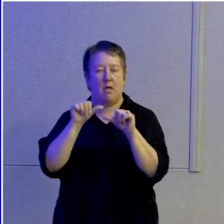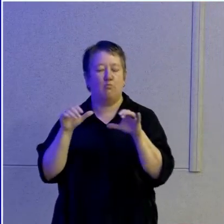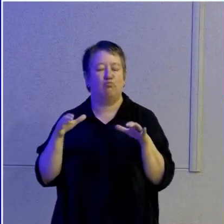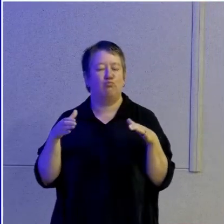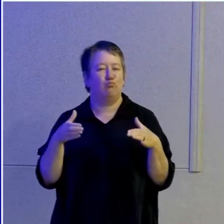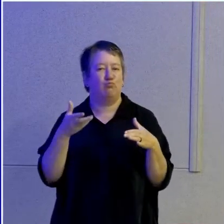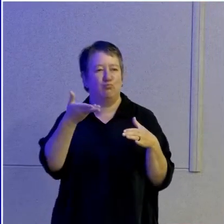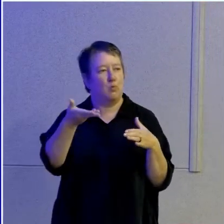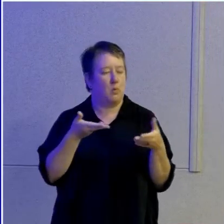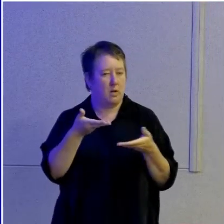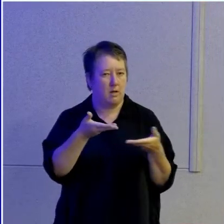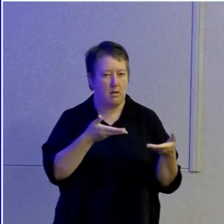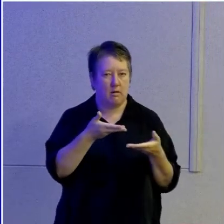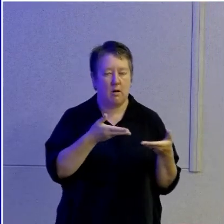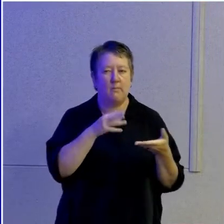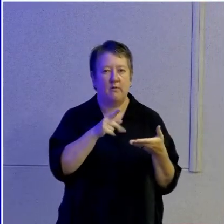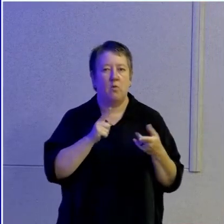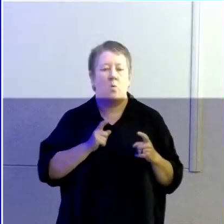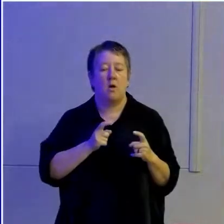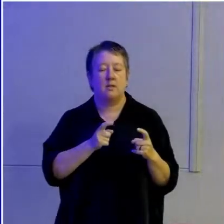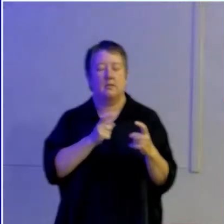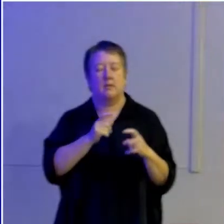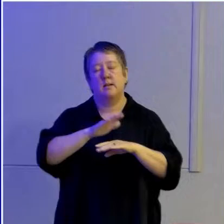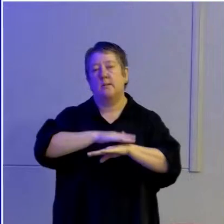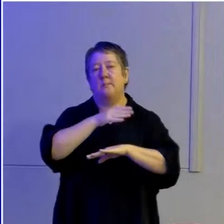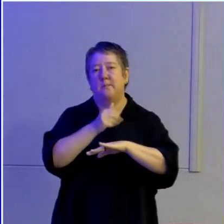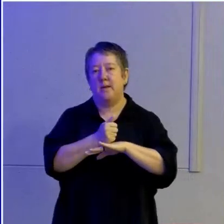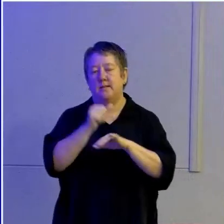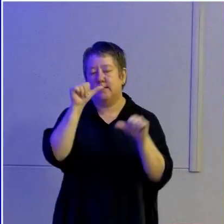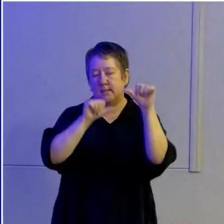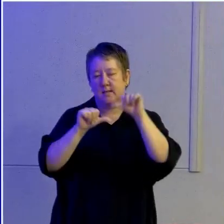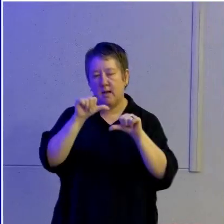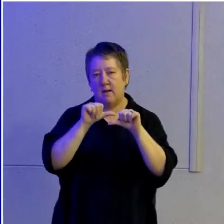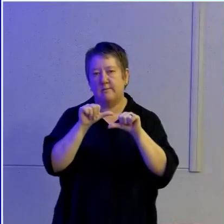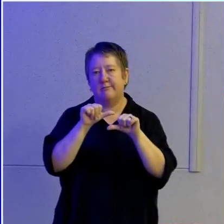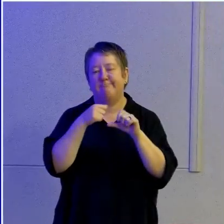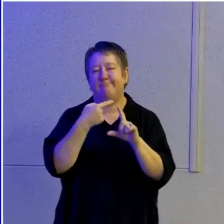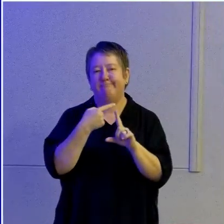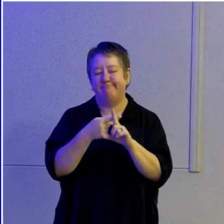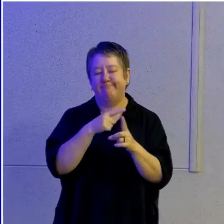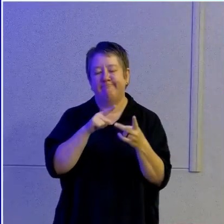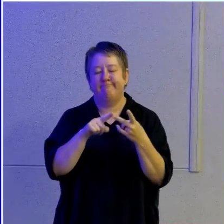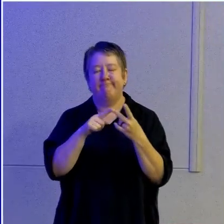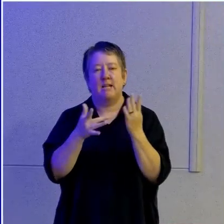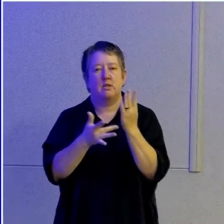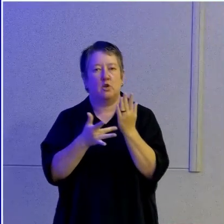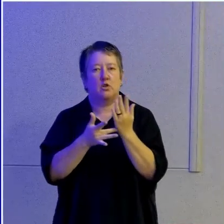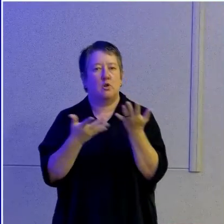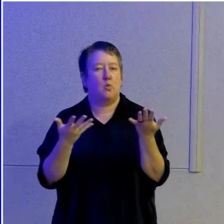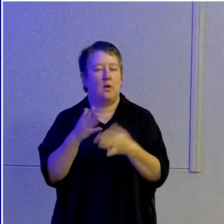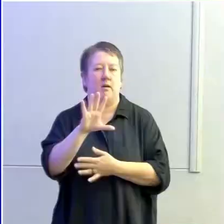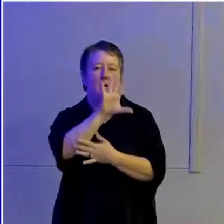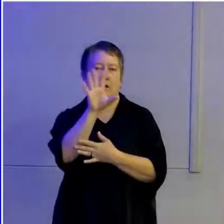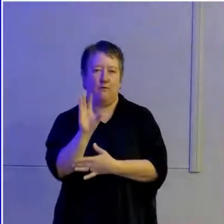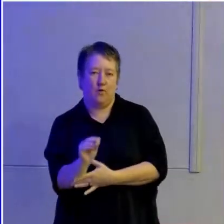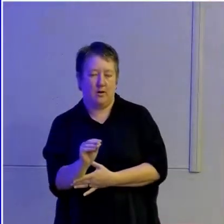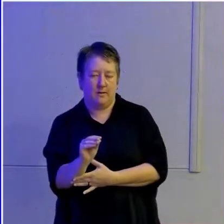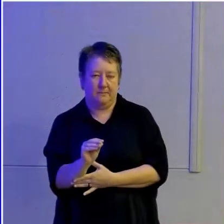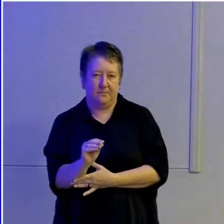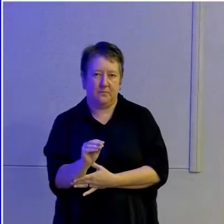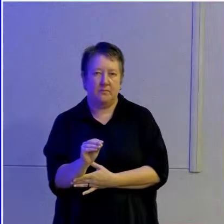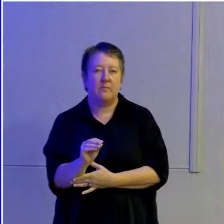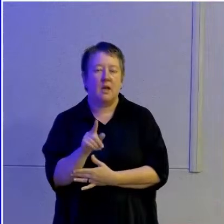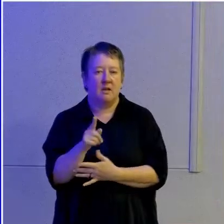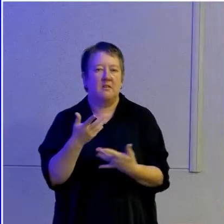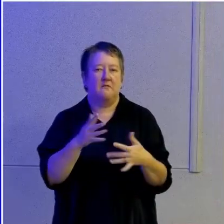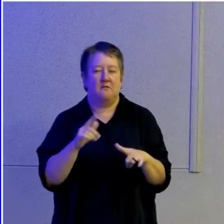for accelerator-based sciences and technology on the African continent. As he introduced